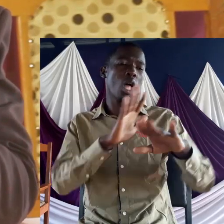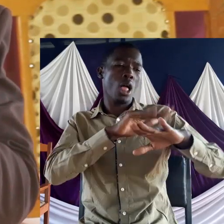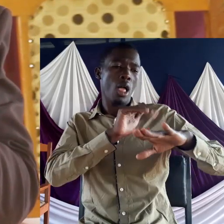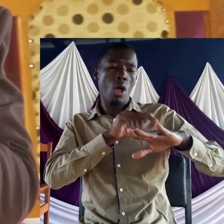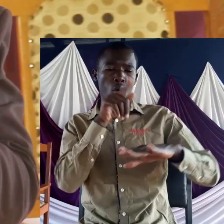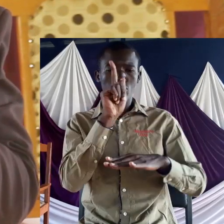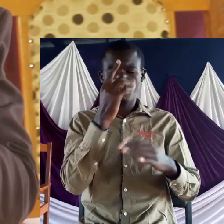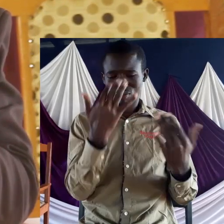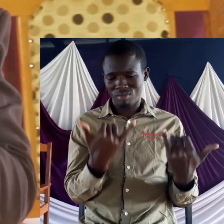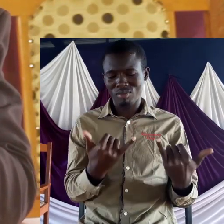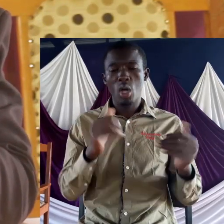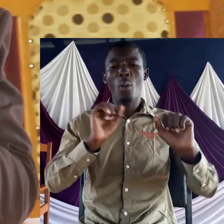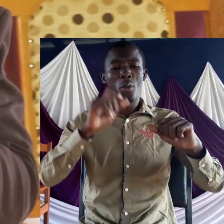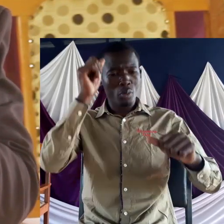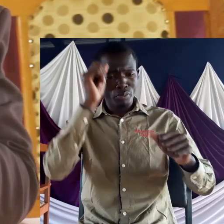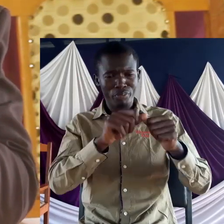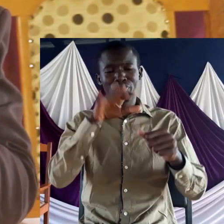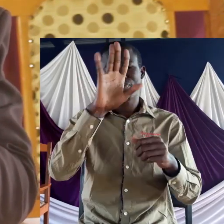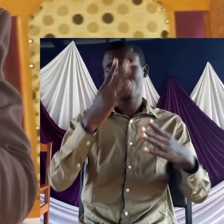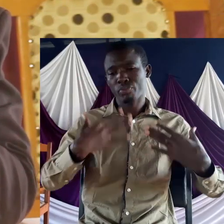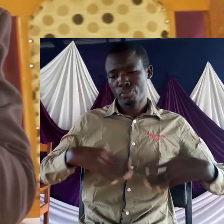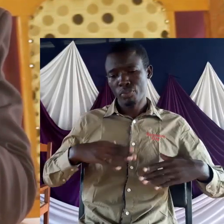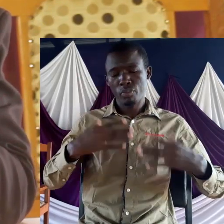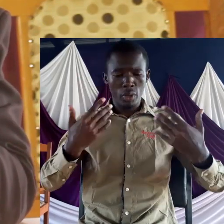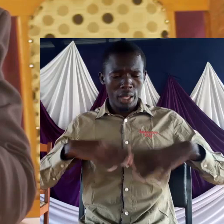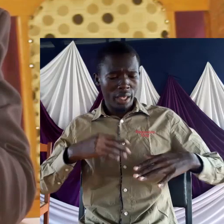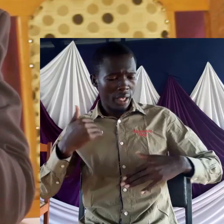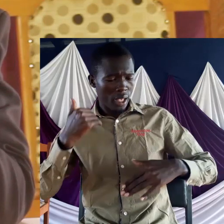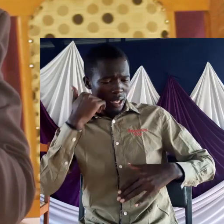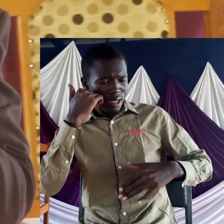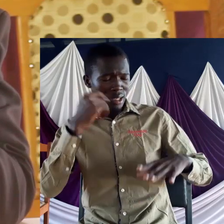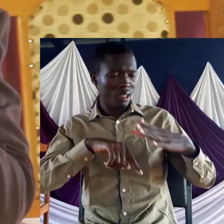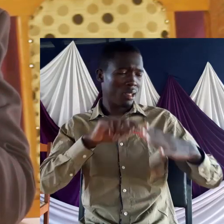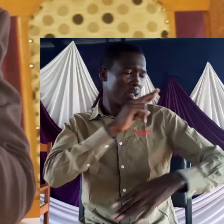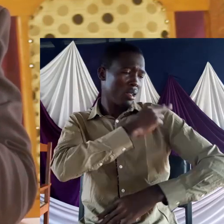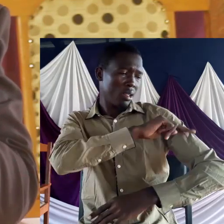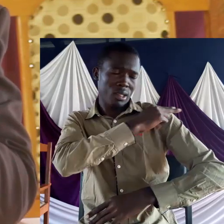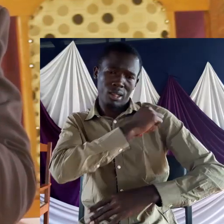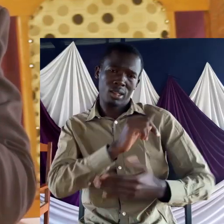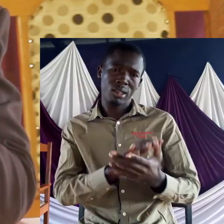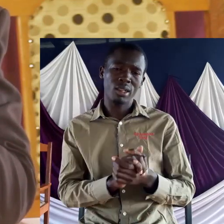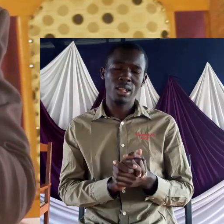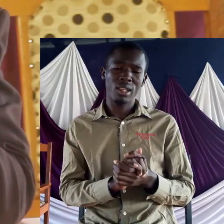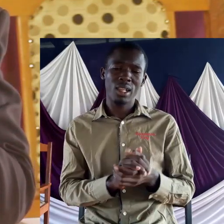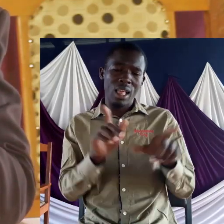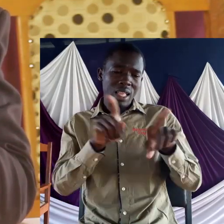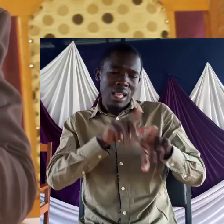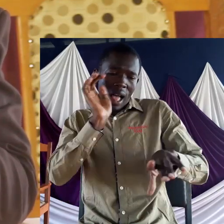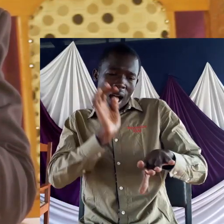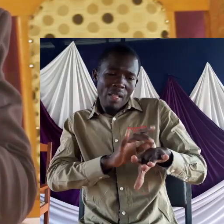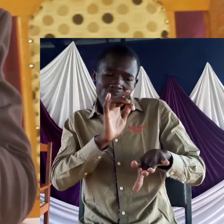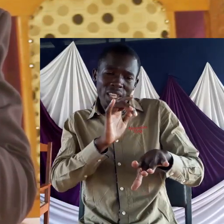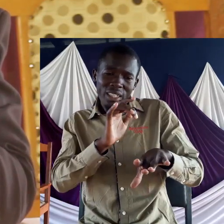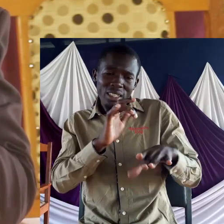day that you may remember your people, those who are sick in the hospitals, those who are affected in one way